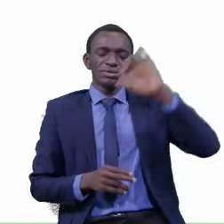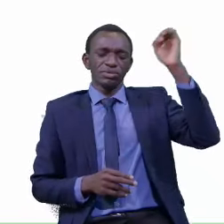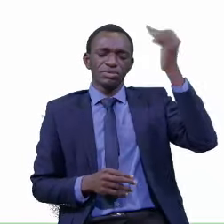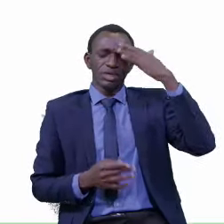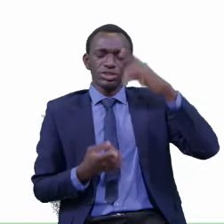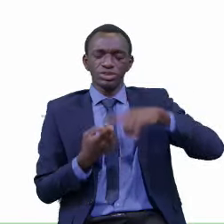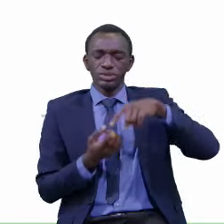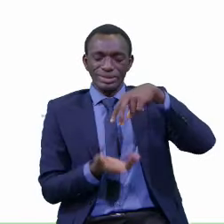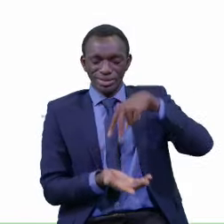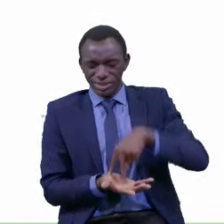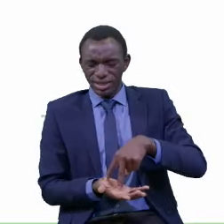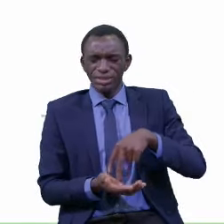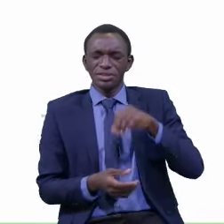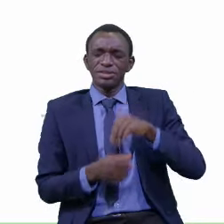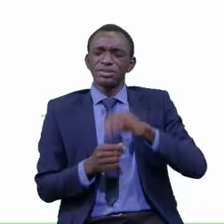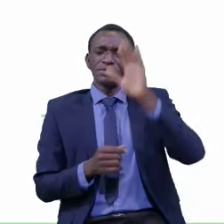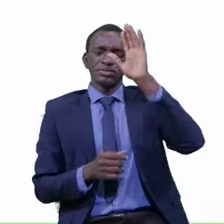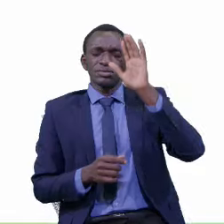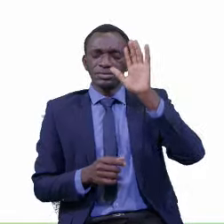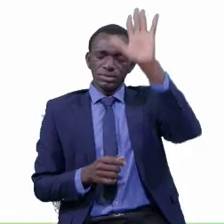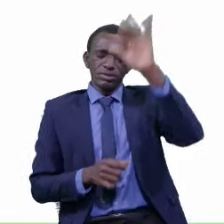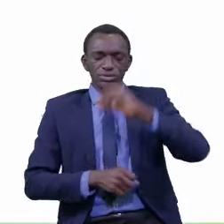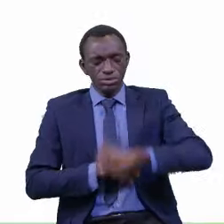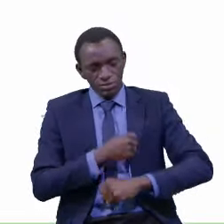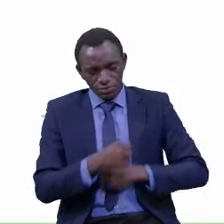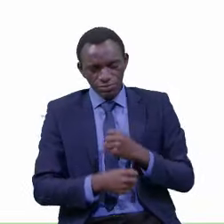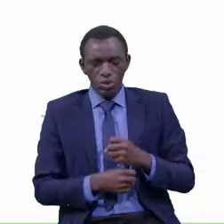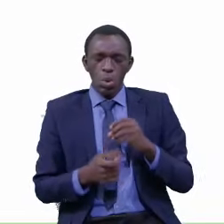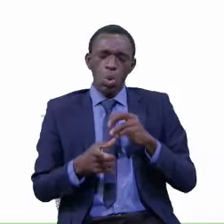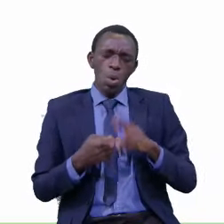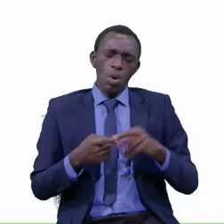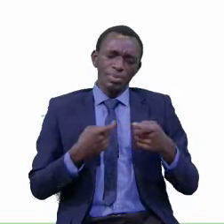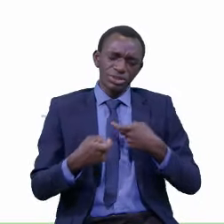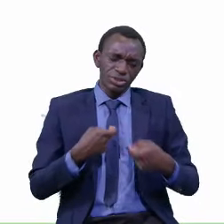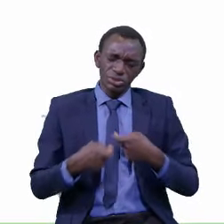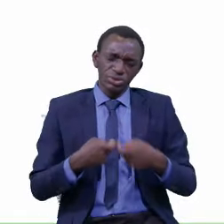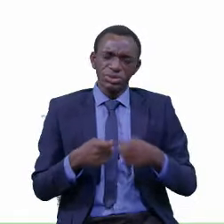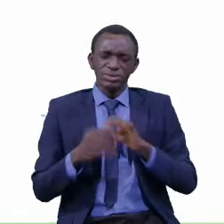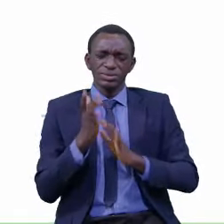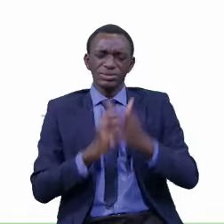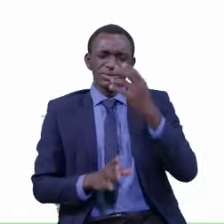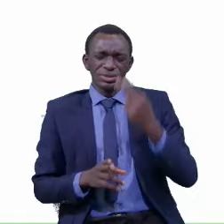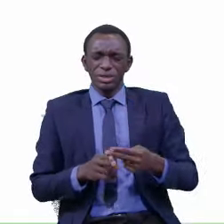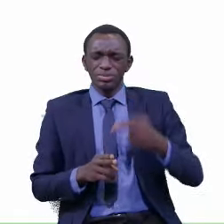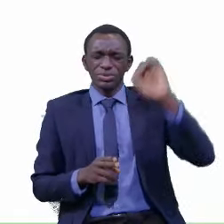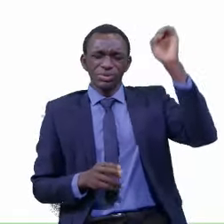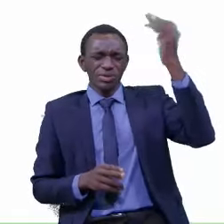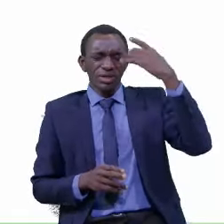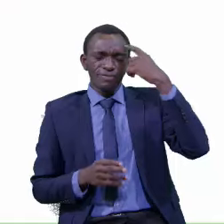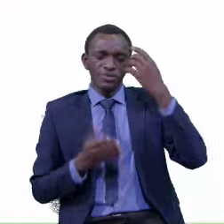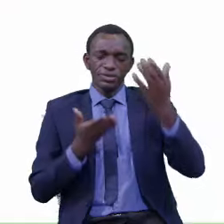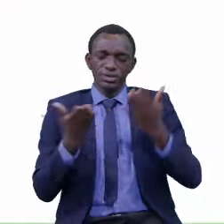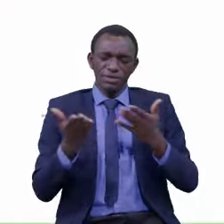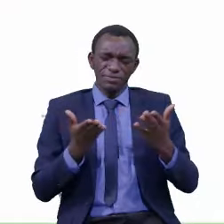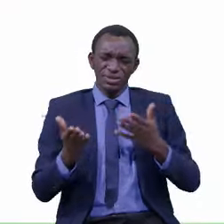in suffering or persecution. Grace for service. Grace for